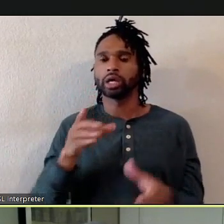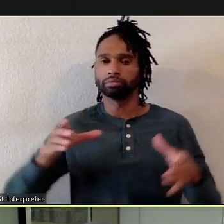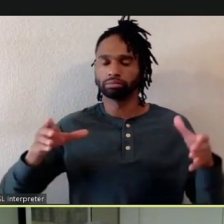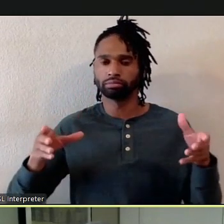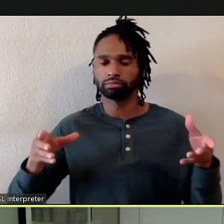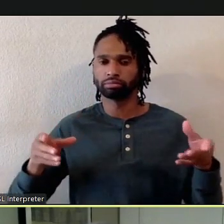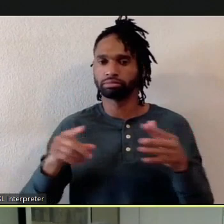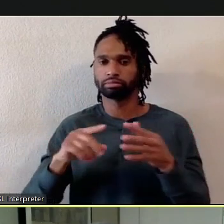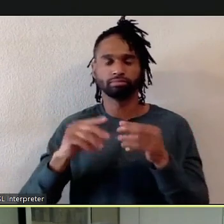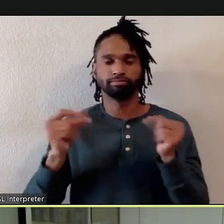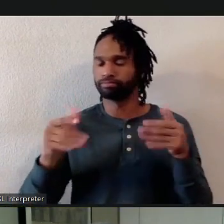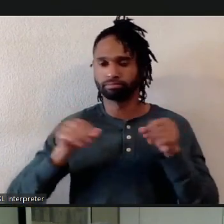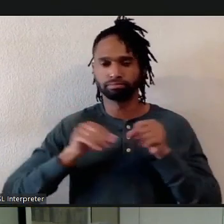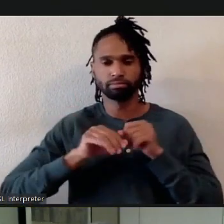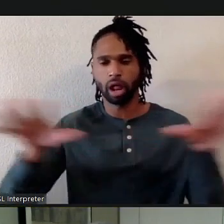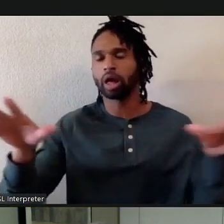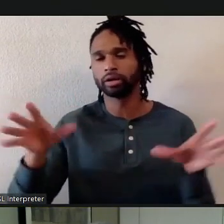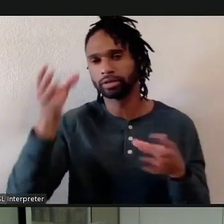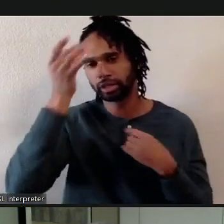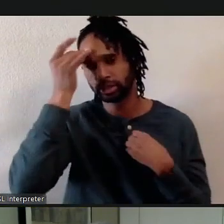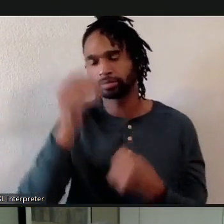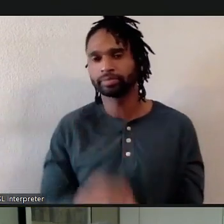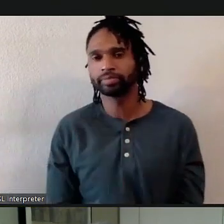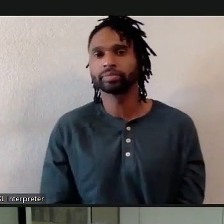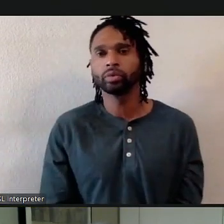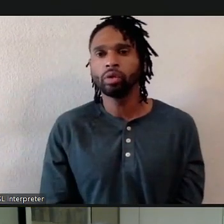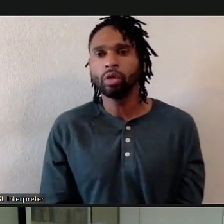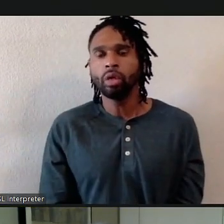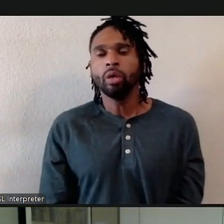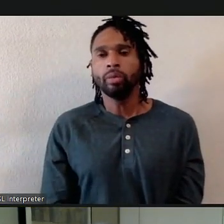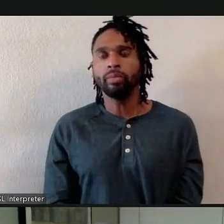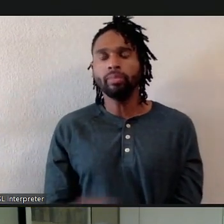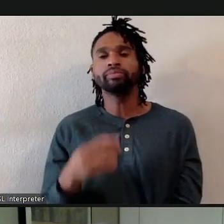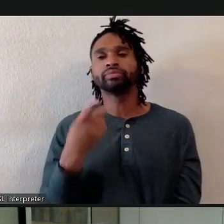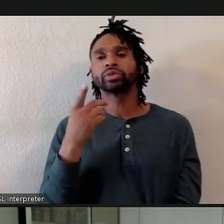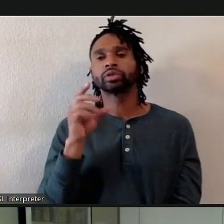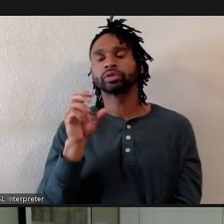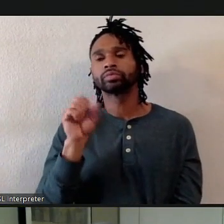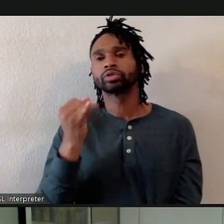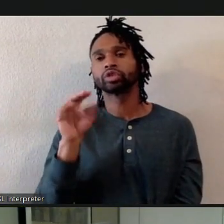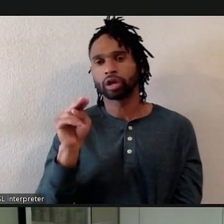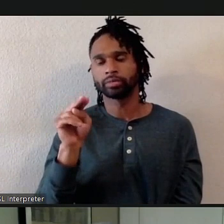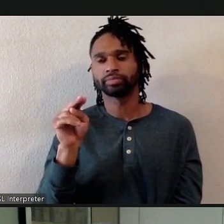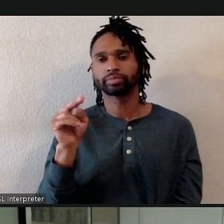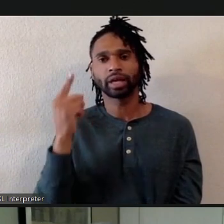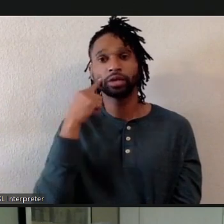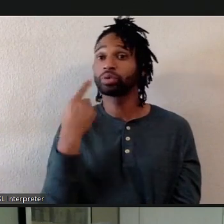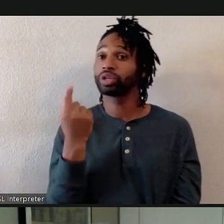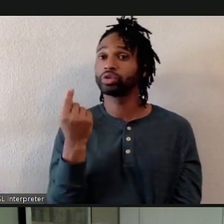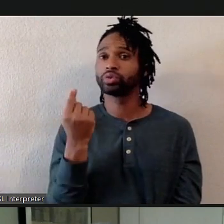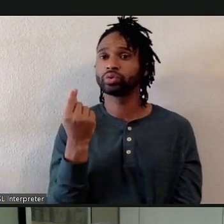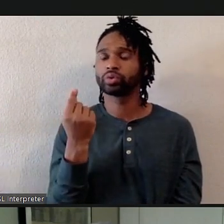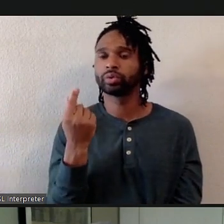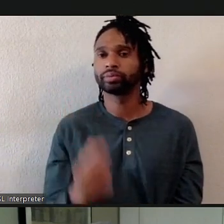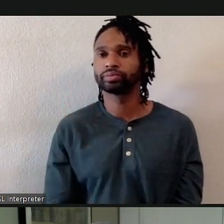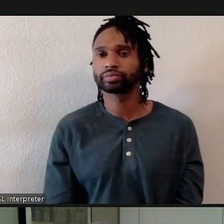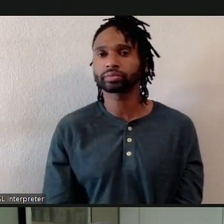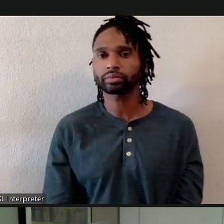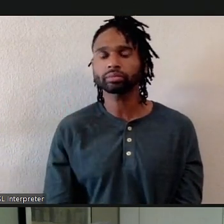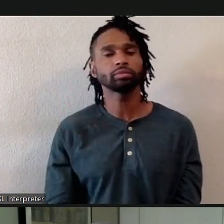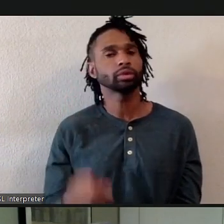transmission. Maybe this is John Salmon, maybe a couple of comments. I mean, I think what we need to do is have measures